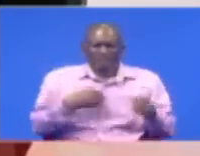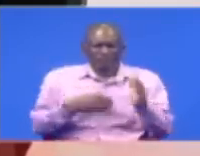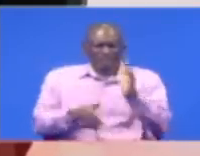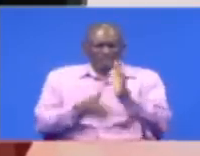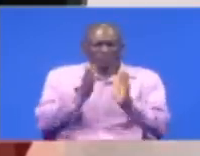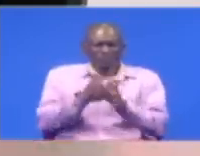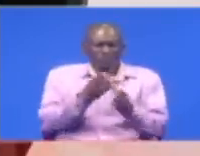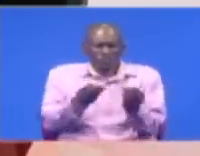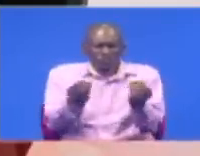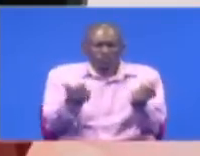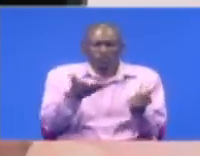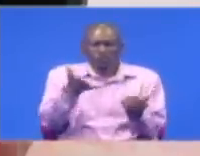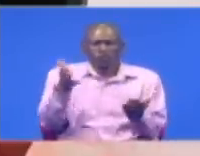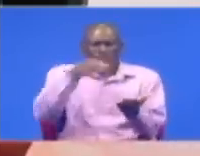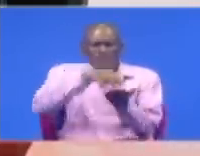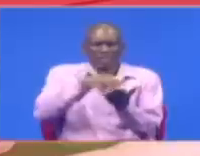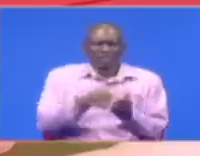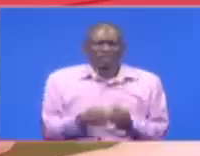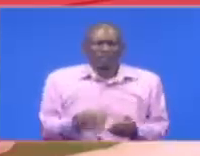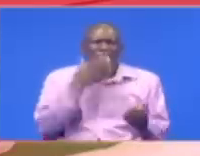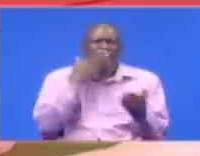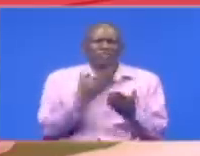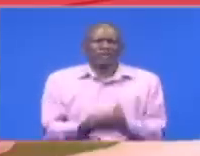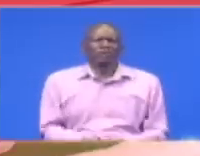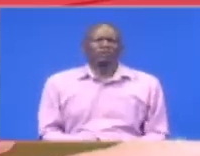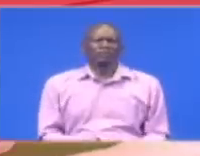expeditious disposal of cases. Thank you.